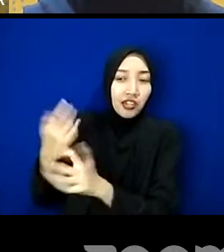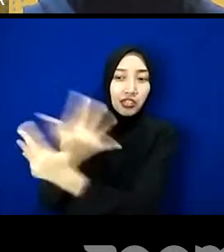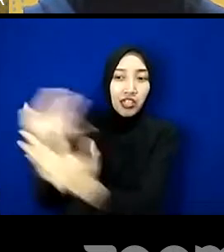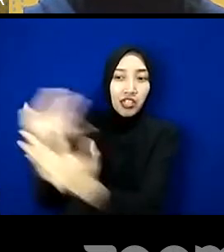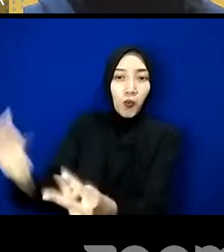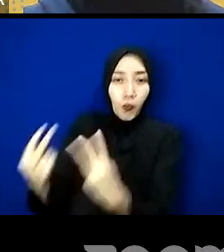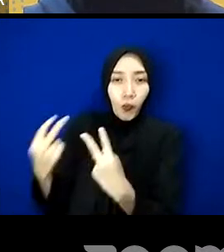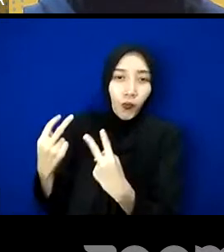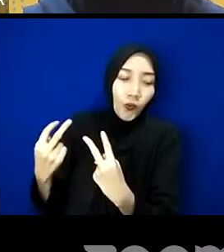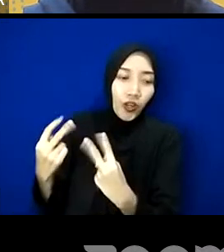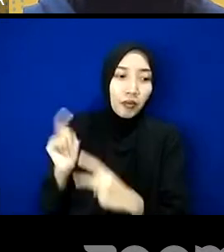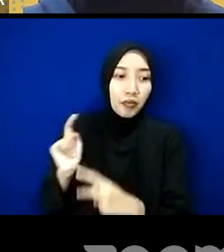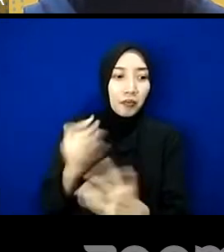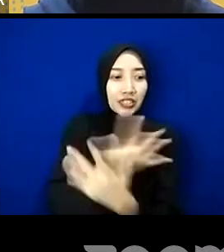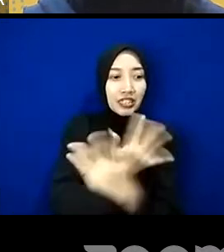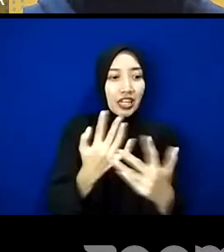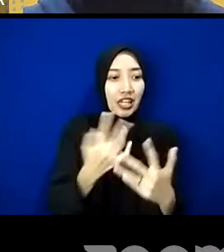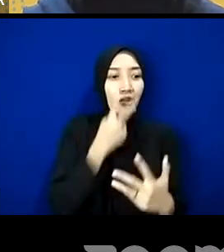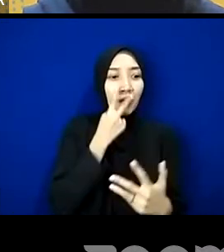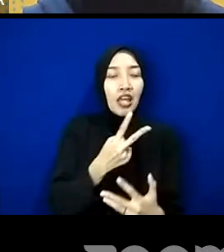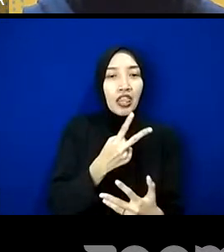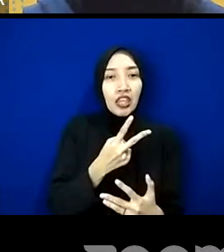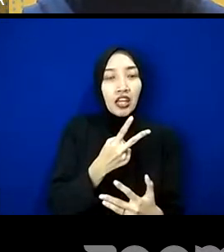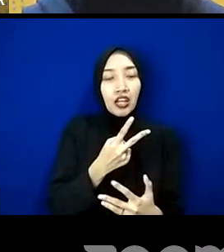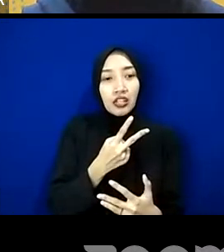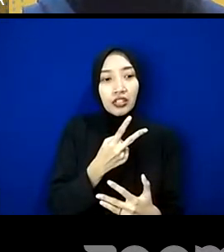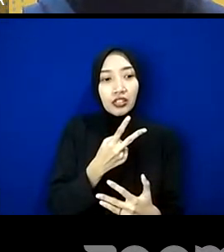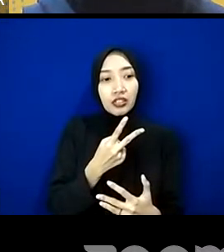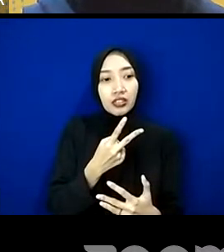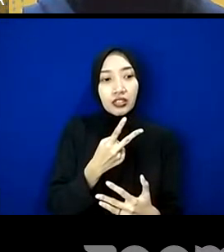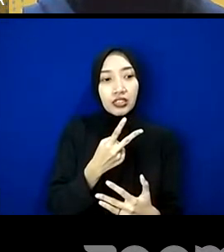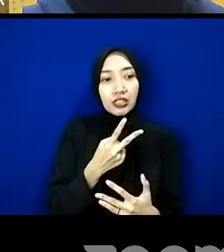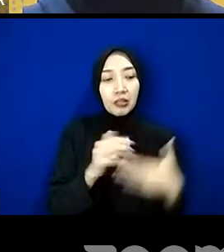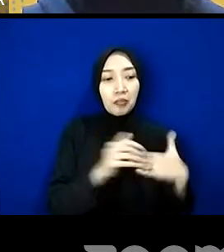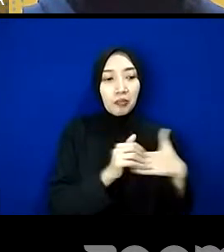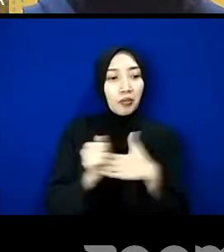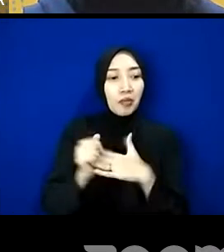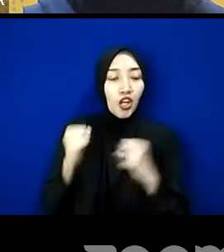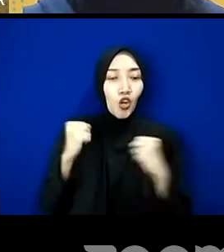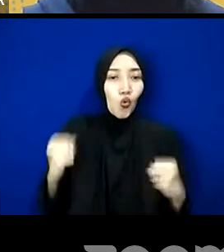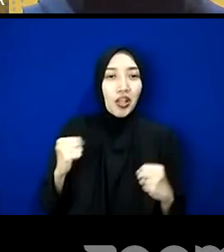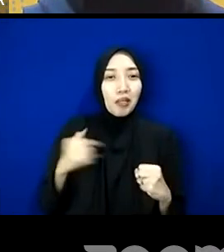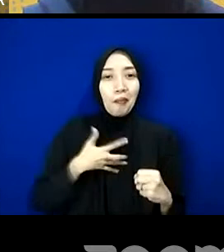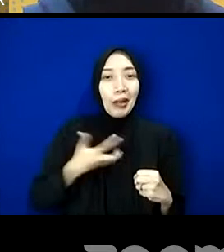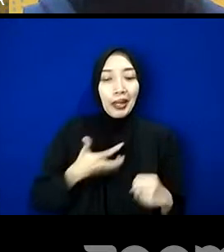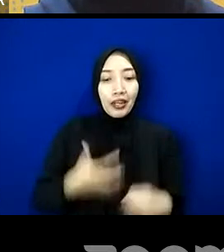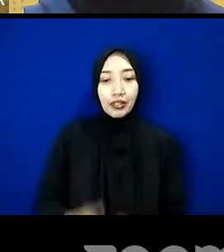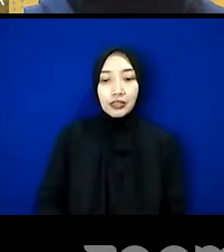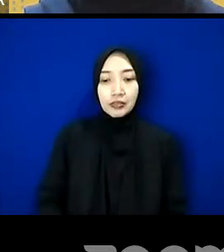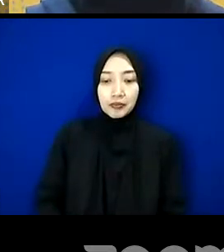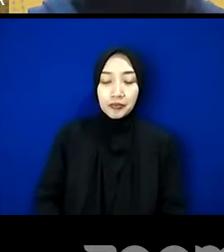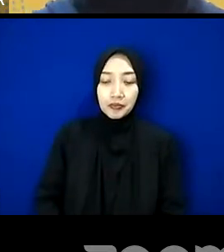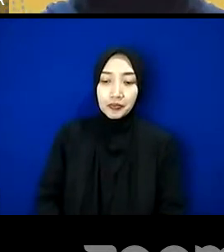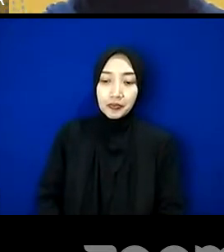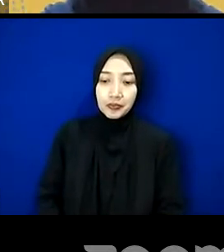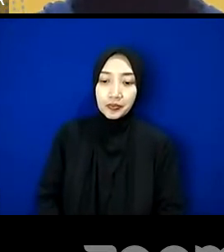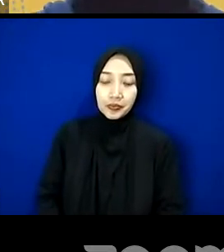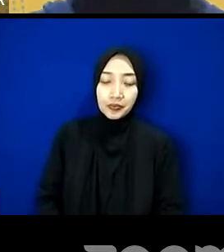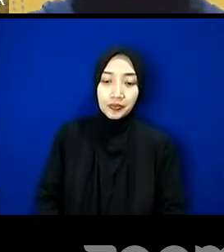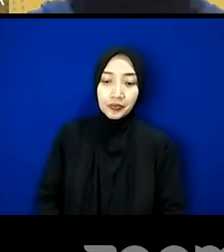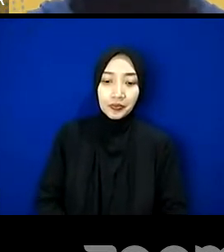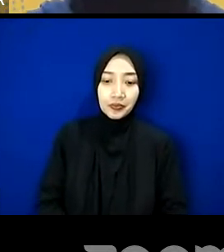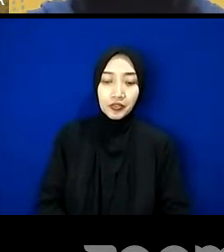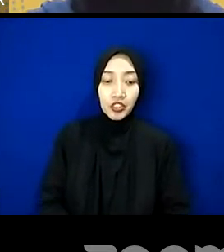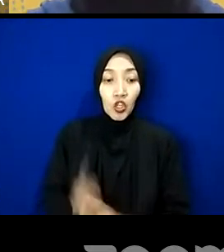a strong leader, something like that. And if I am not mistaken, there is one research